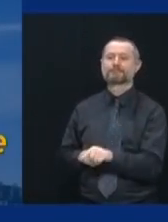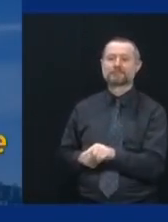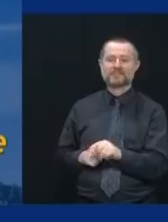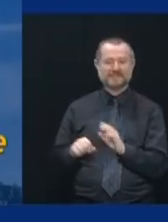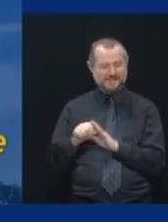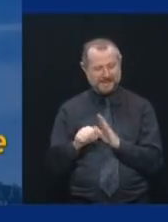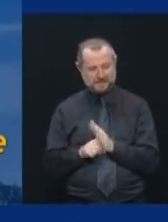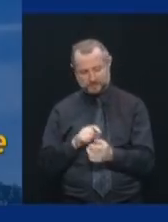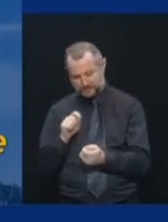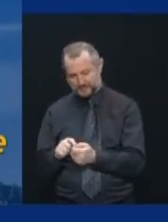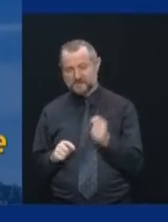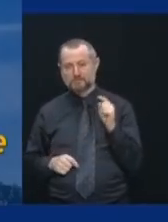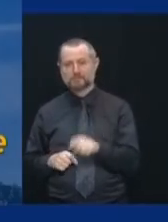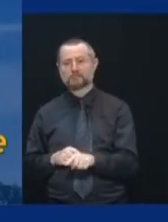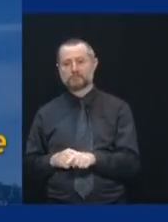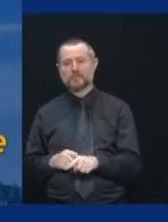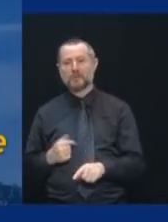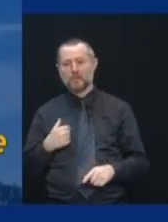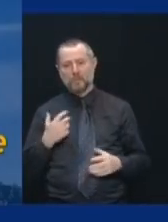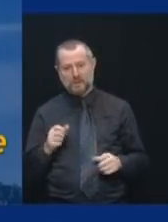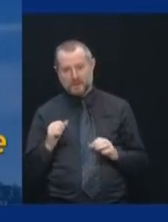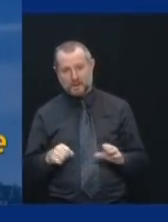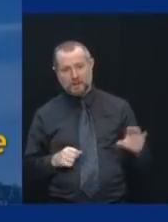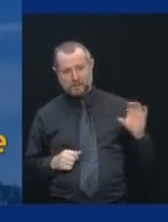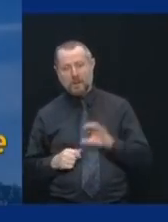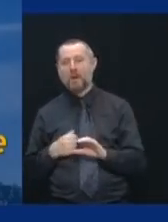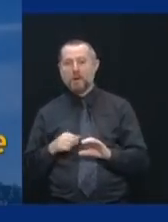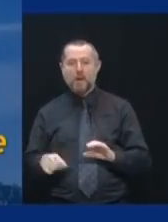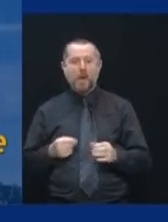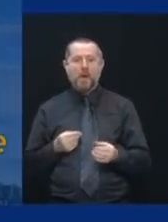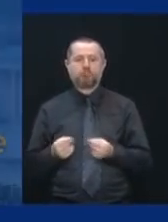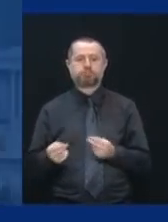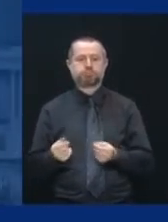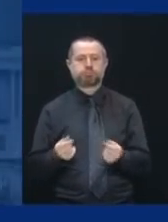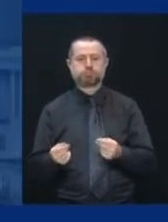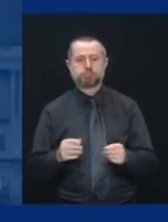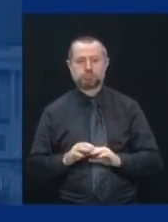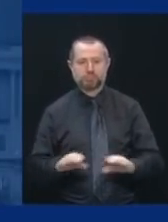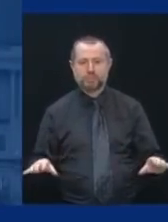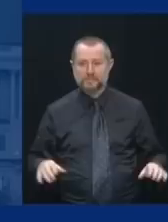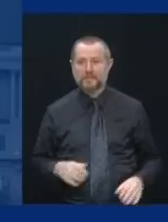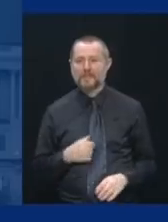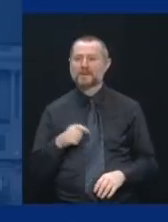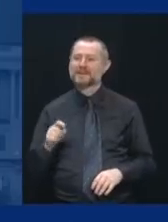needs so we can balance the needs in this state. And our needs are $15 billion.